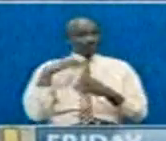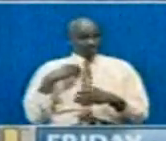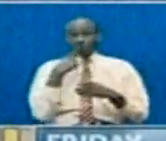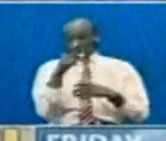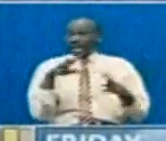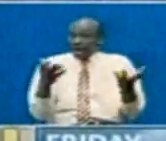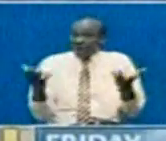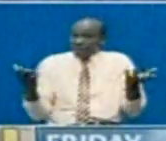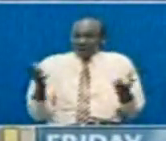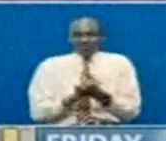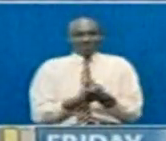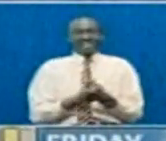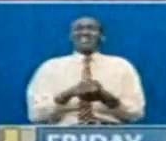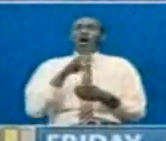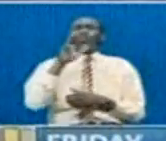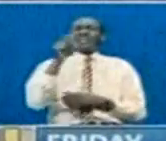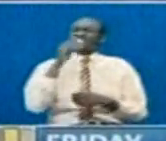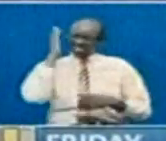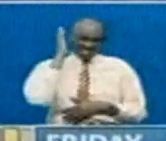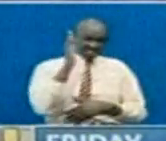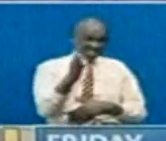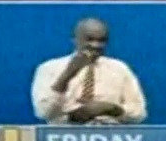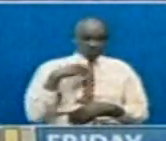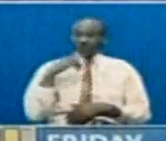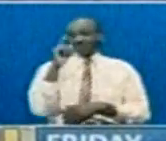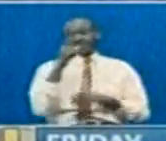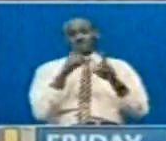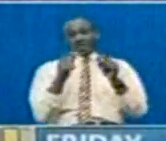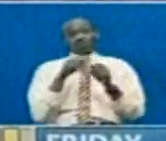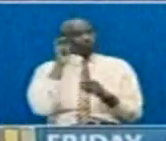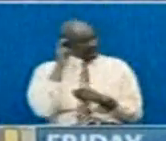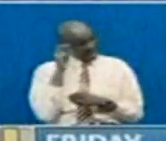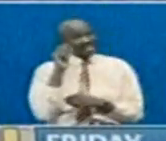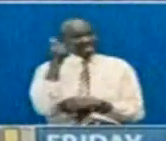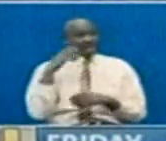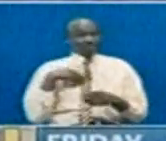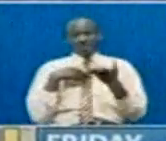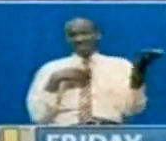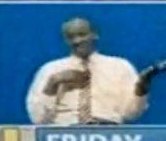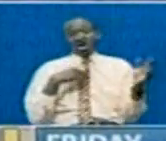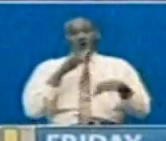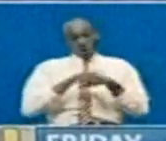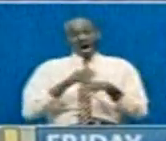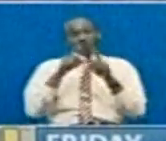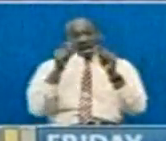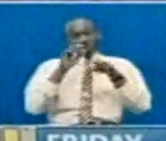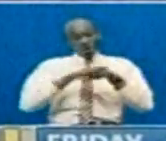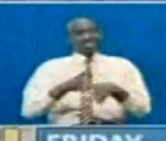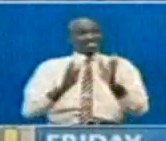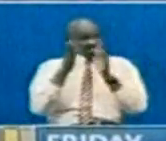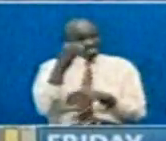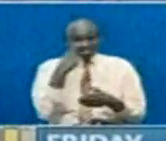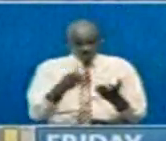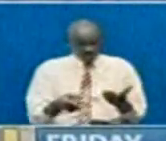that. Wilis, let's go straight to our first word. Now, you've had our Kenyans there on Word on the Street. That